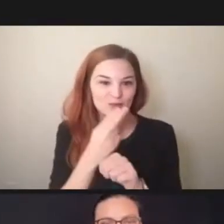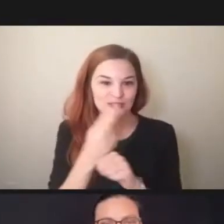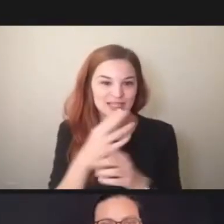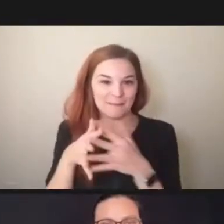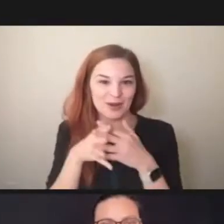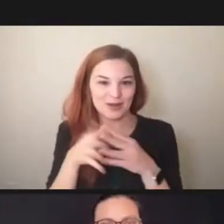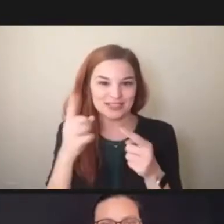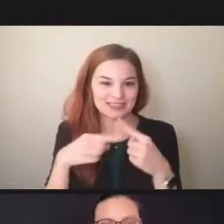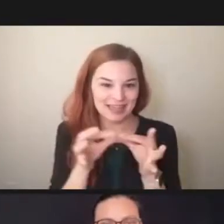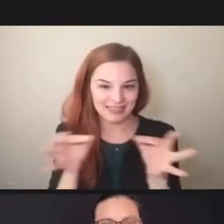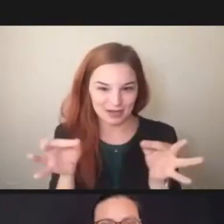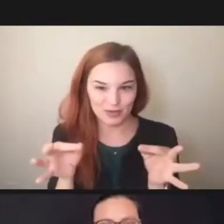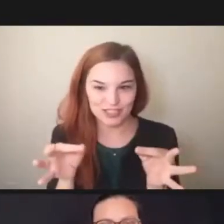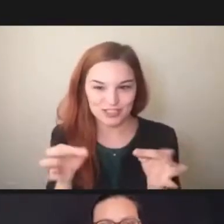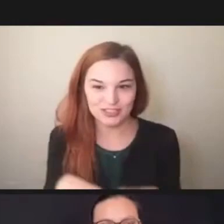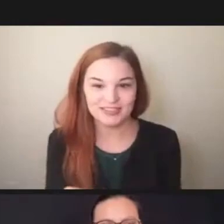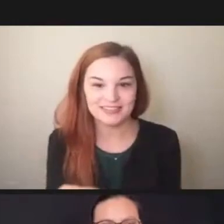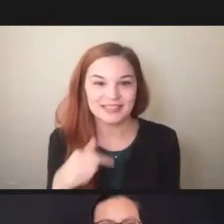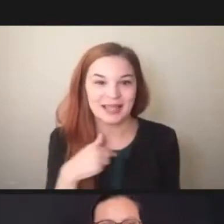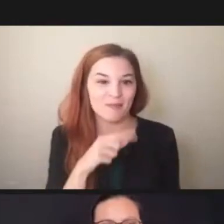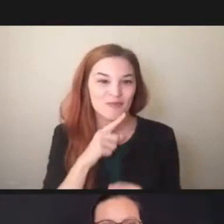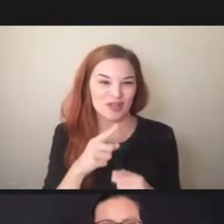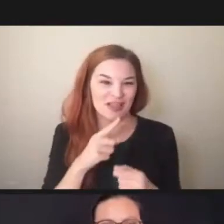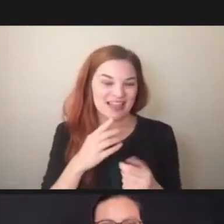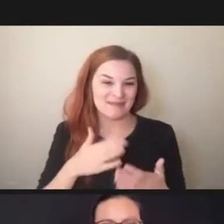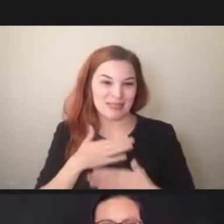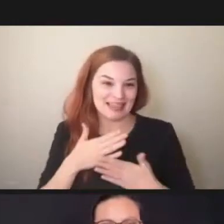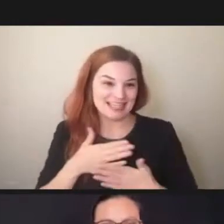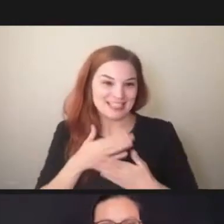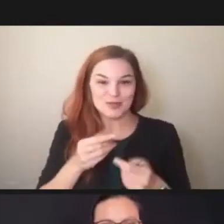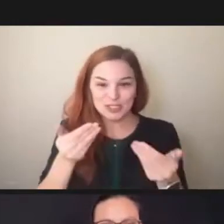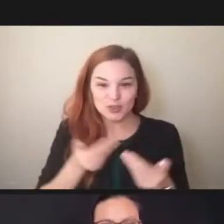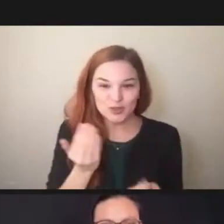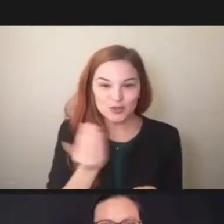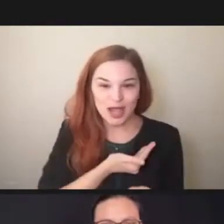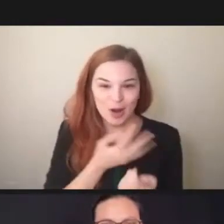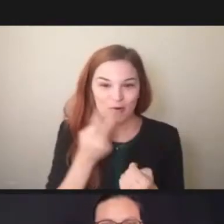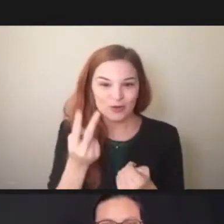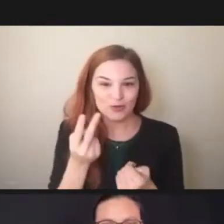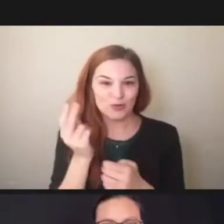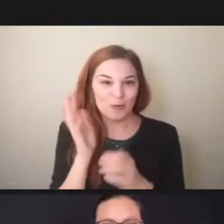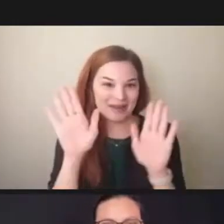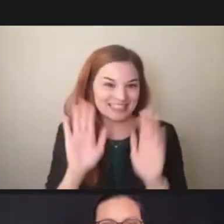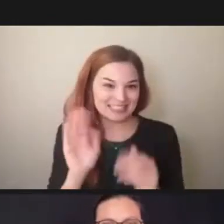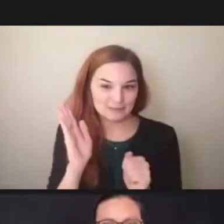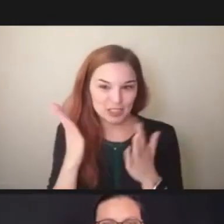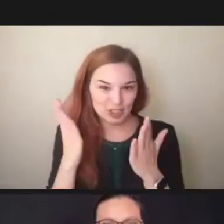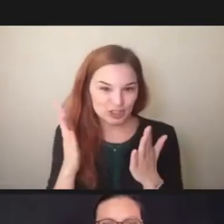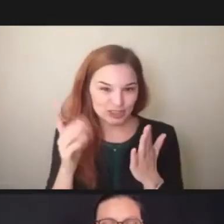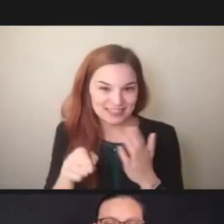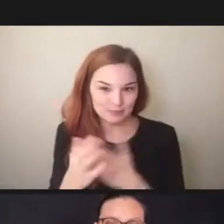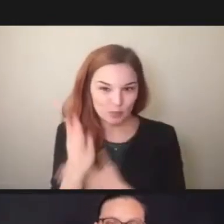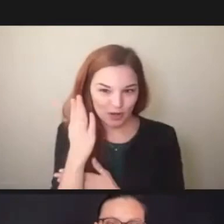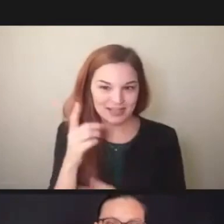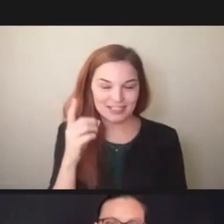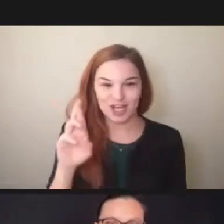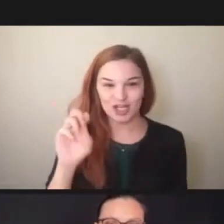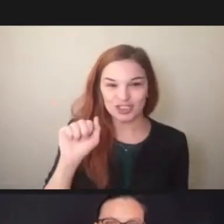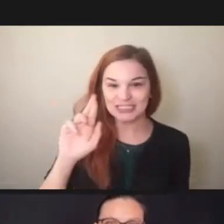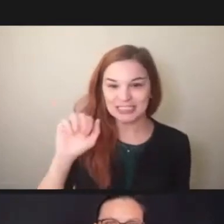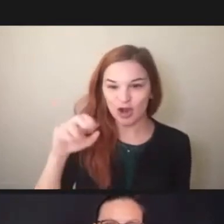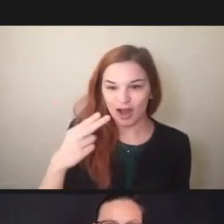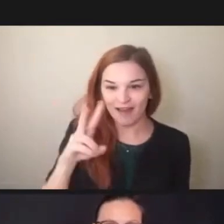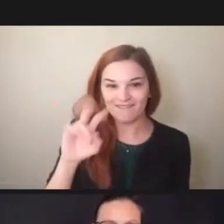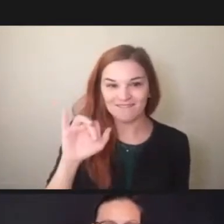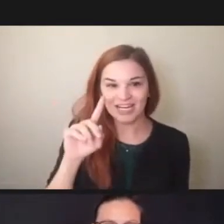a white, brown eye, red hair, white woman using American Sign Language. And I'm pleased to introduce